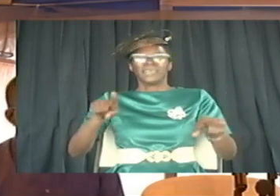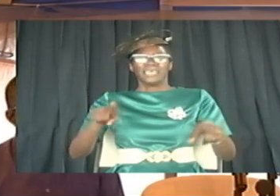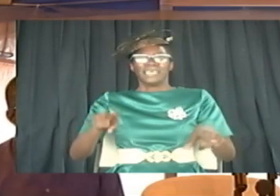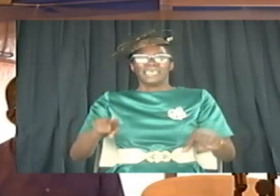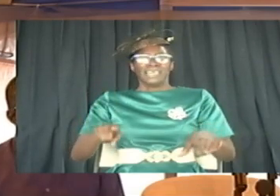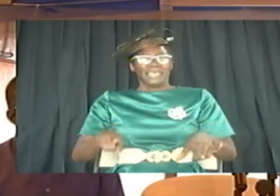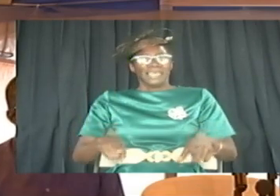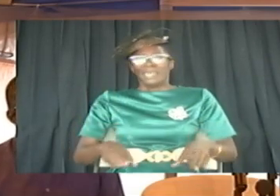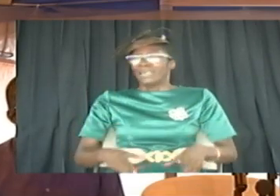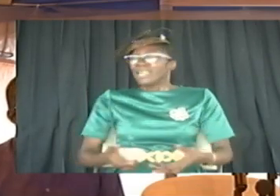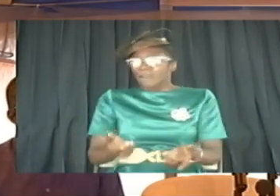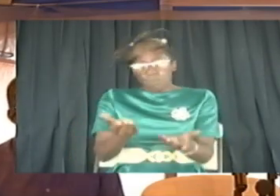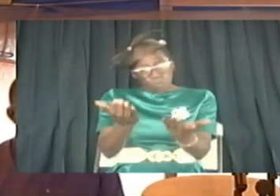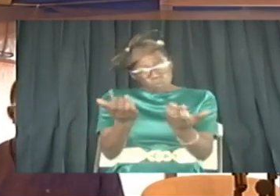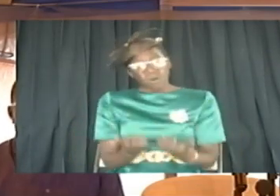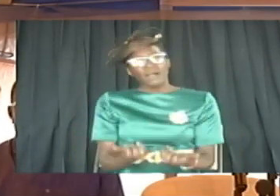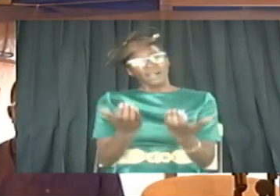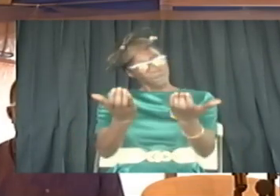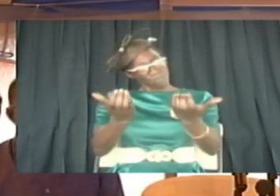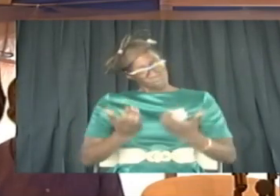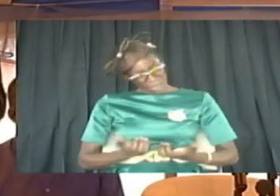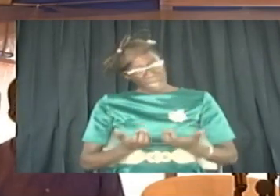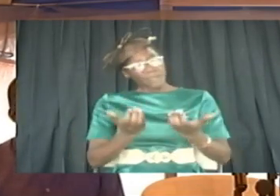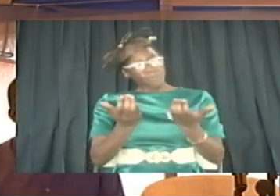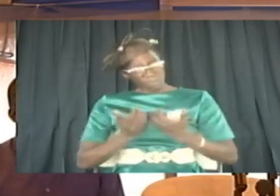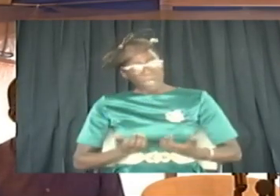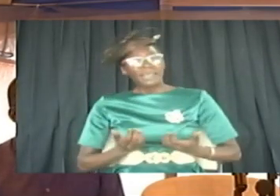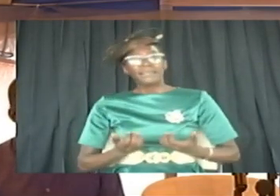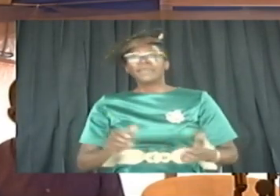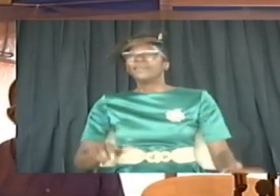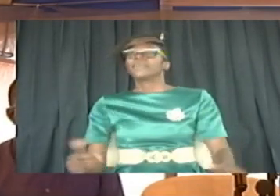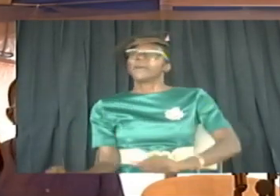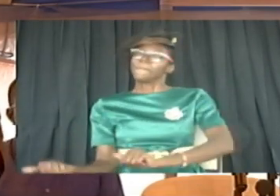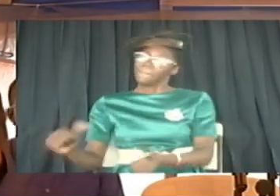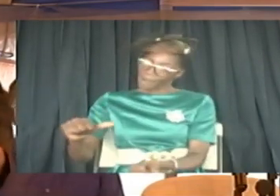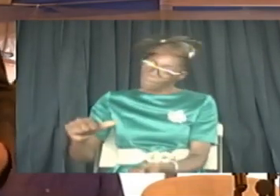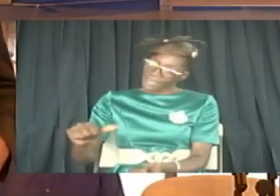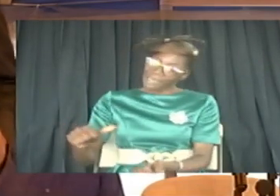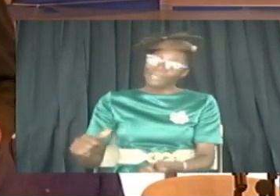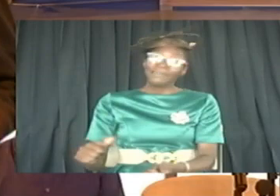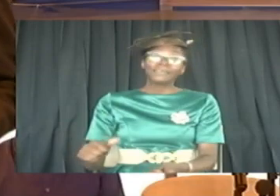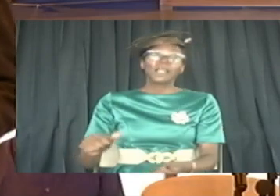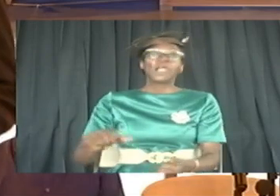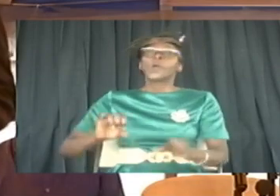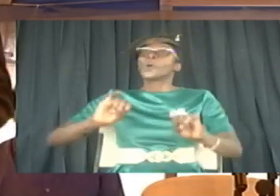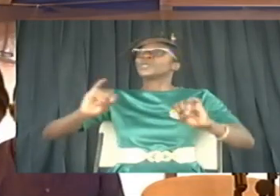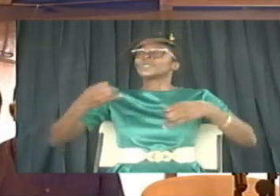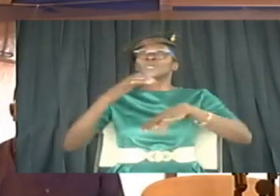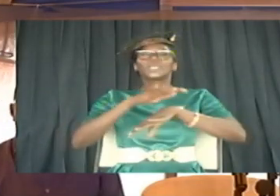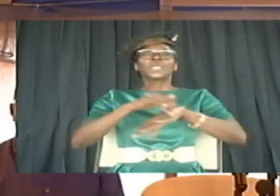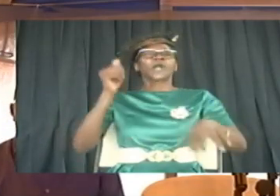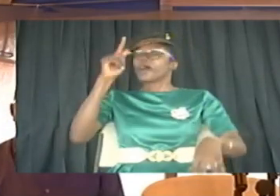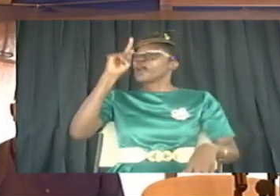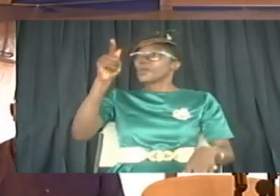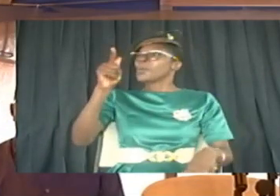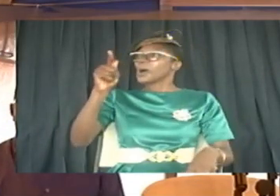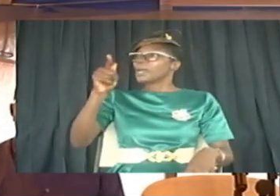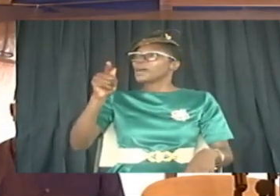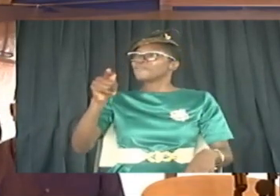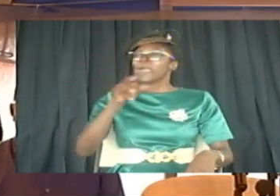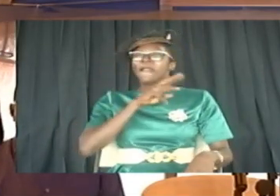get baptized in water. And so we just called one of our ministers